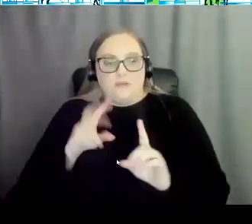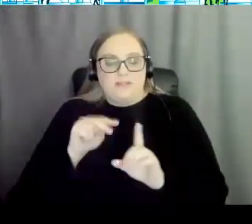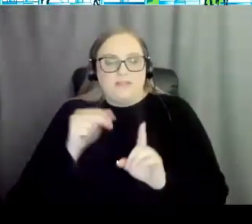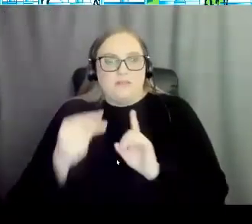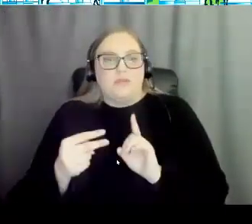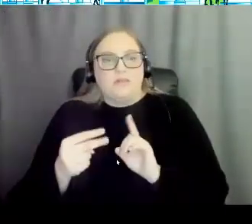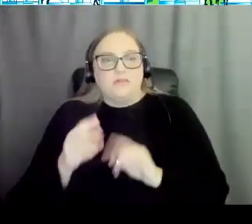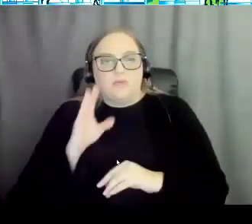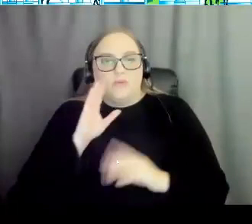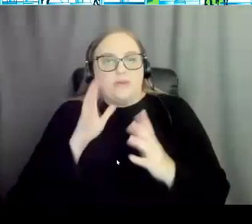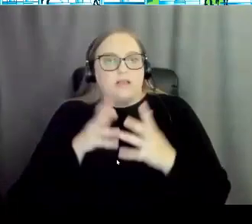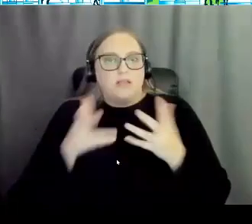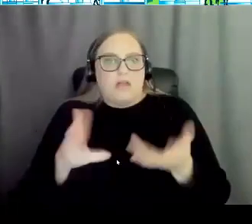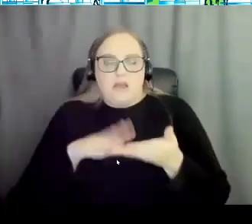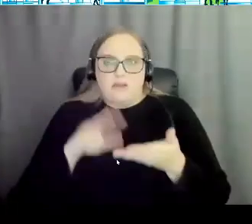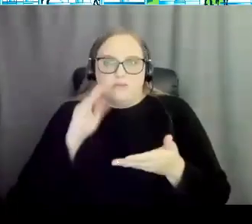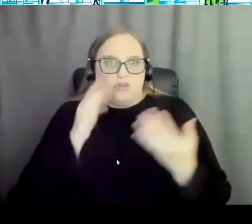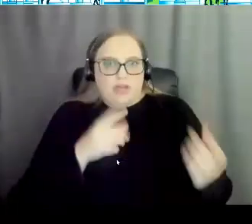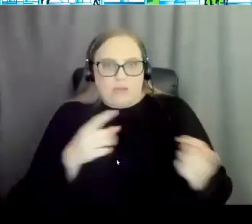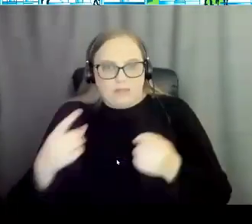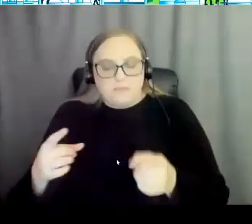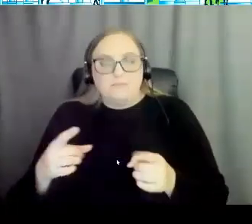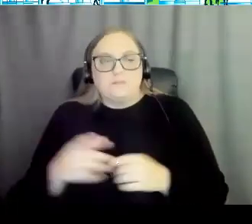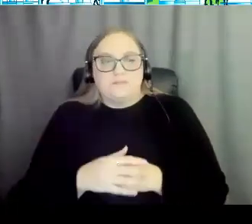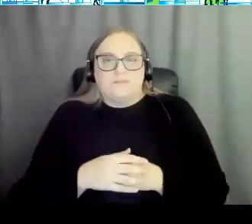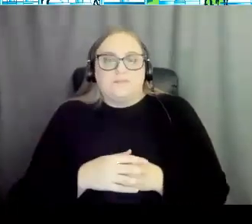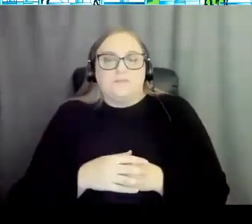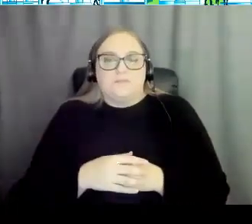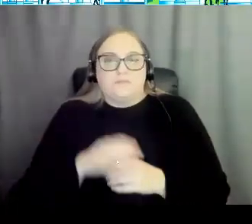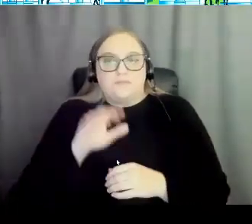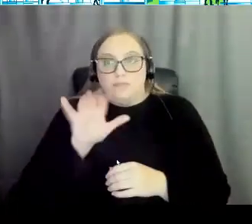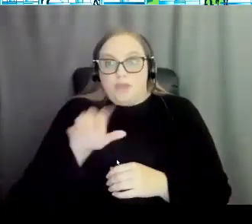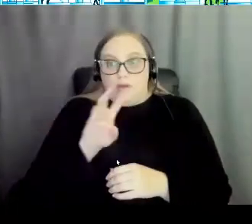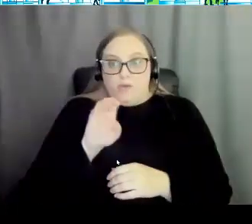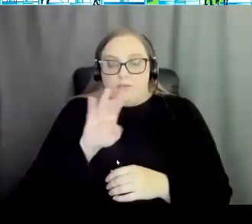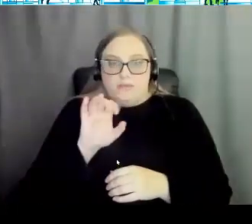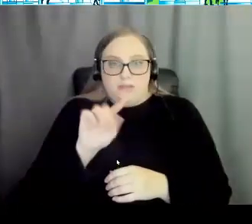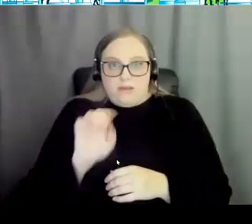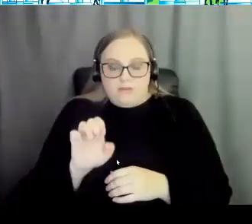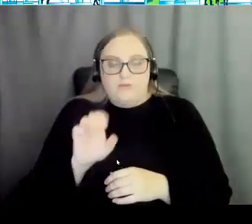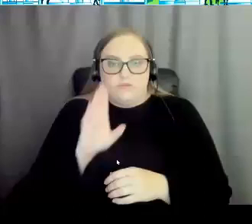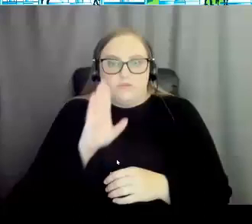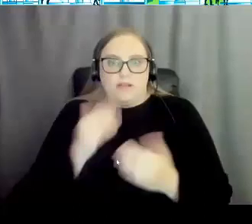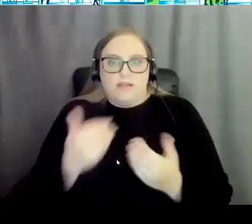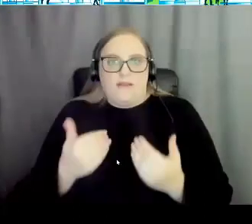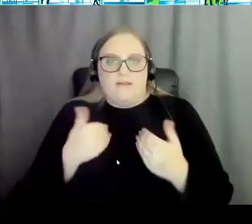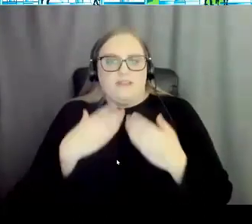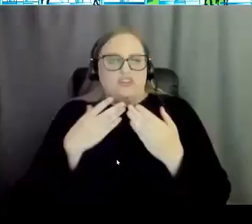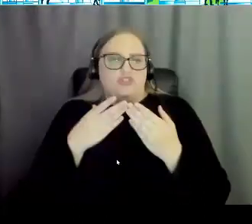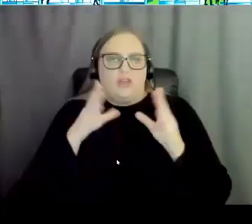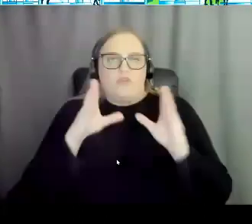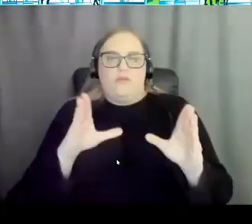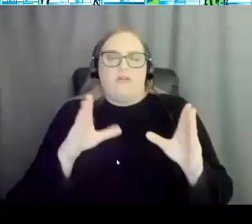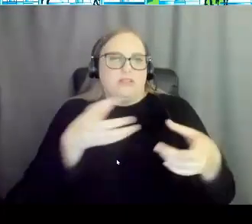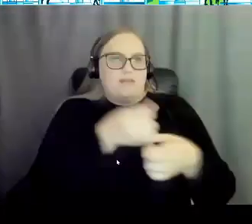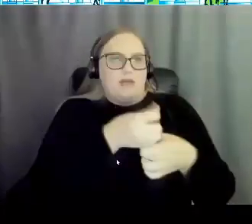be a lot of learning happening. And so that website will have sort of generalized summaries